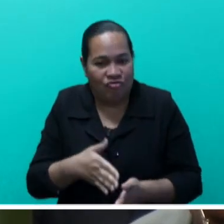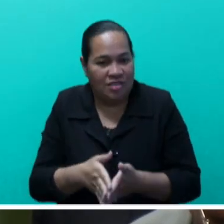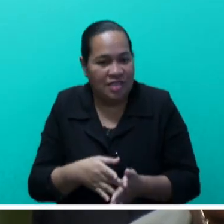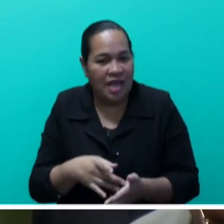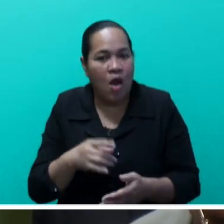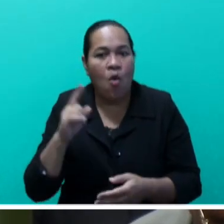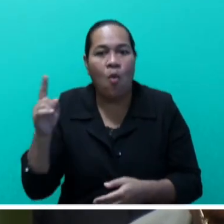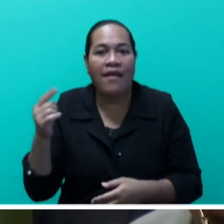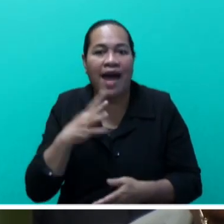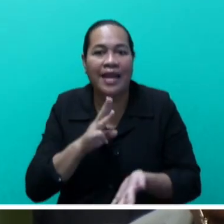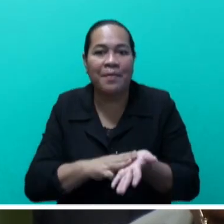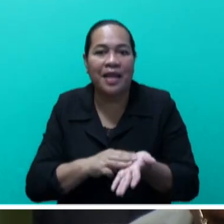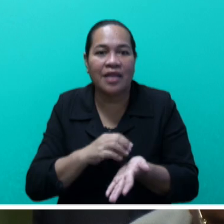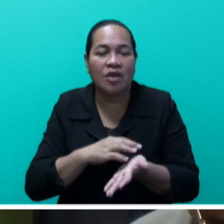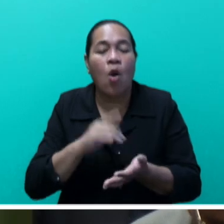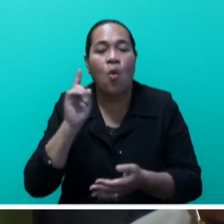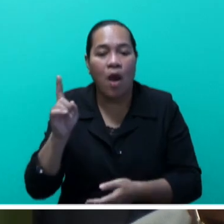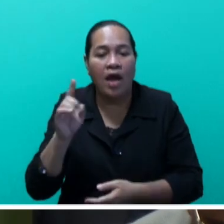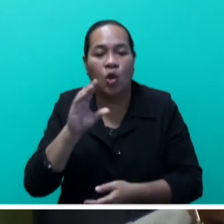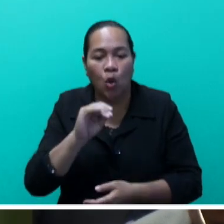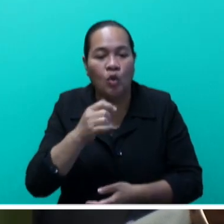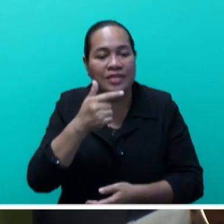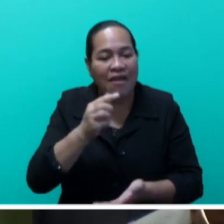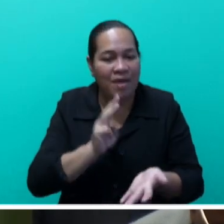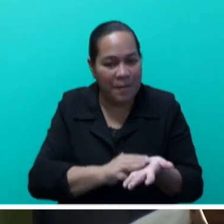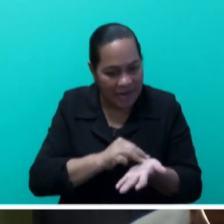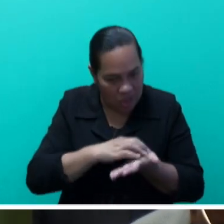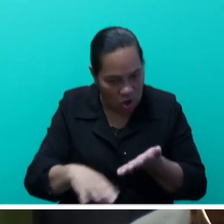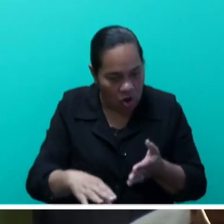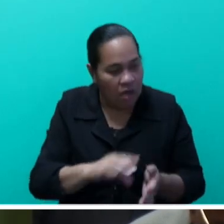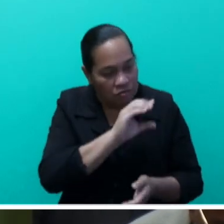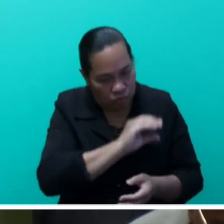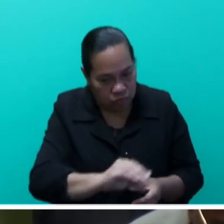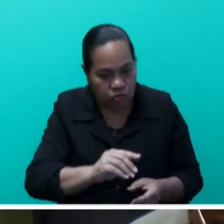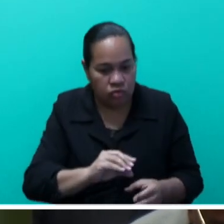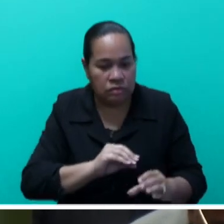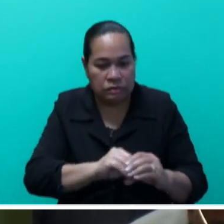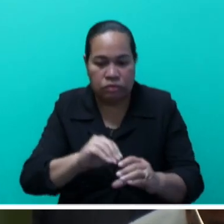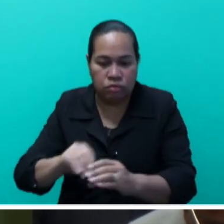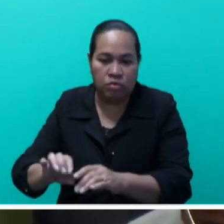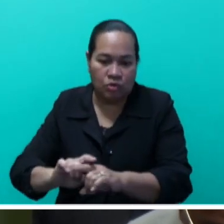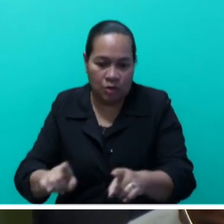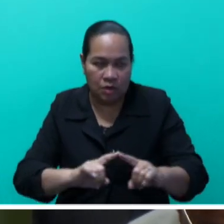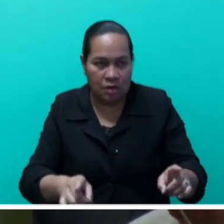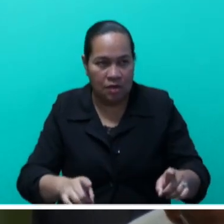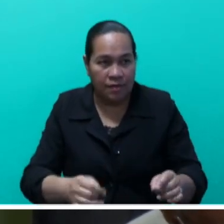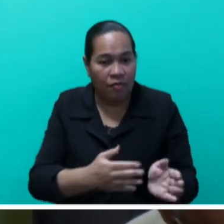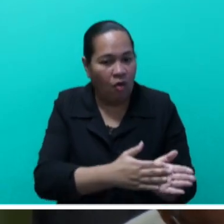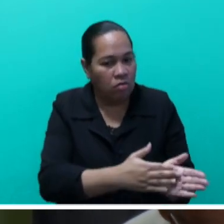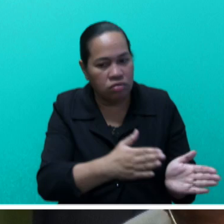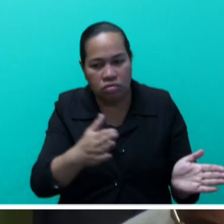about 107 million invested in MSMEs in terms of the broad spectrum from